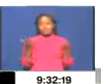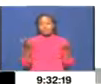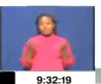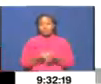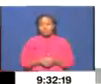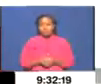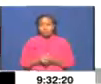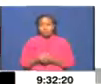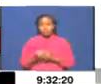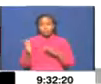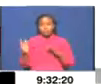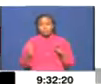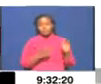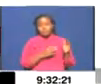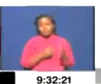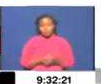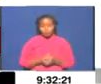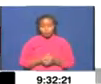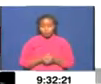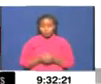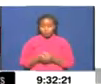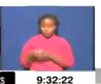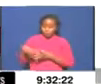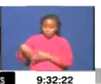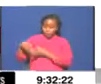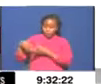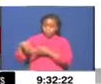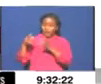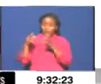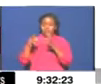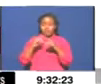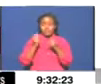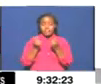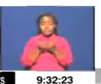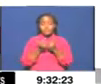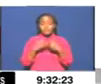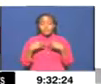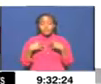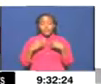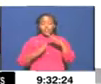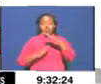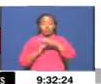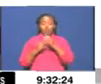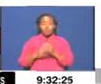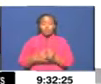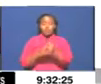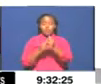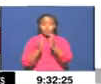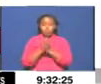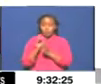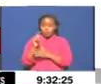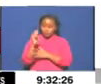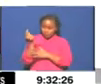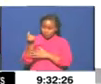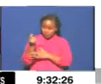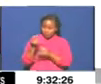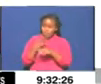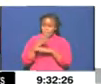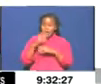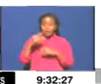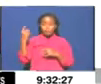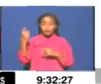Now, Kabras Sugar rugby team consolidated their lead at the top of the Kenya Cup standings after beating Resolution